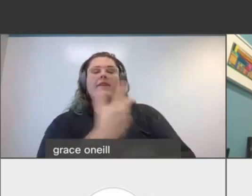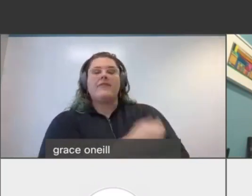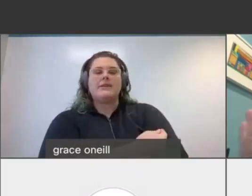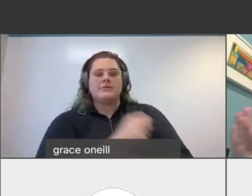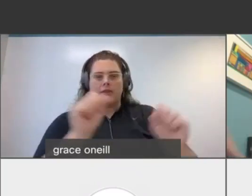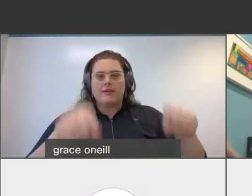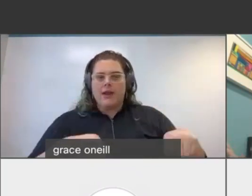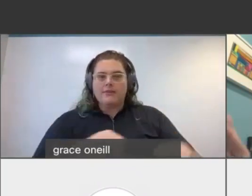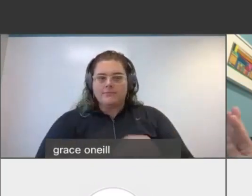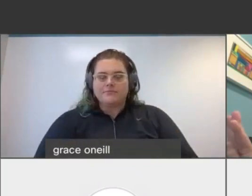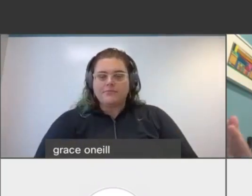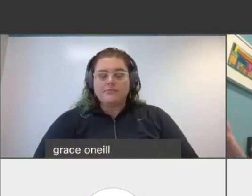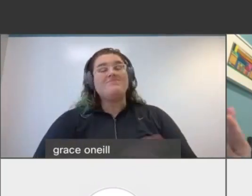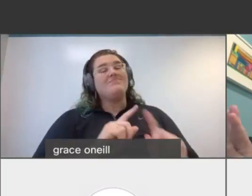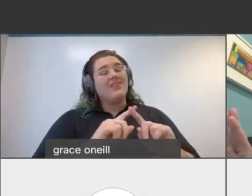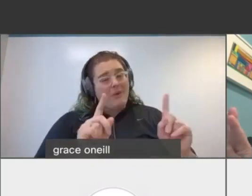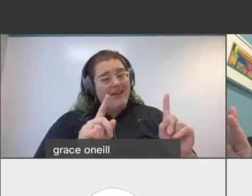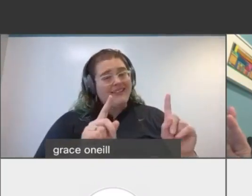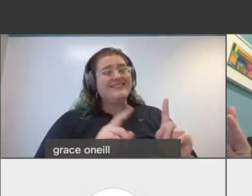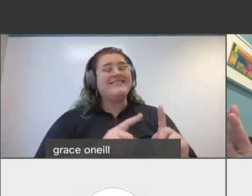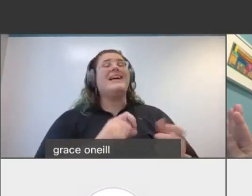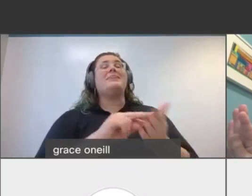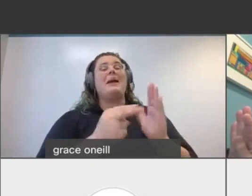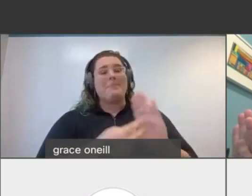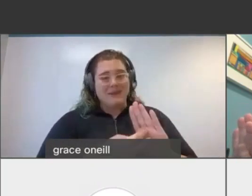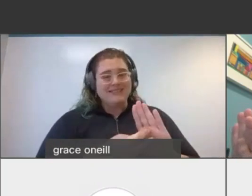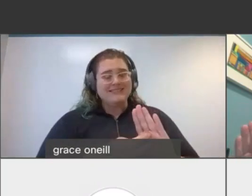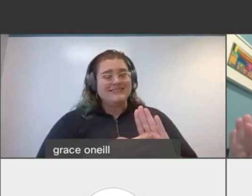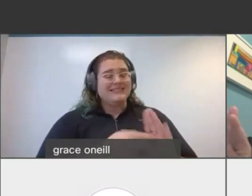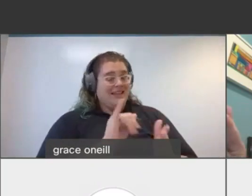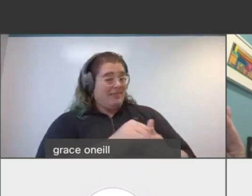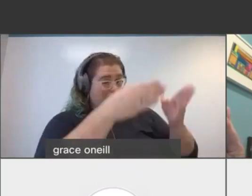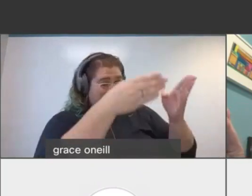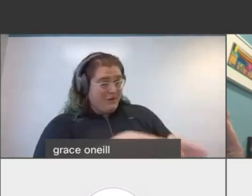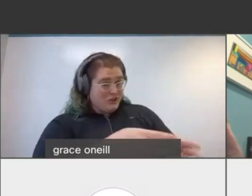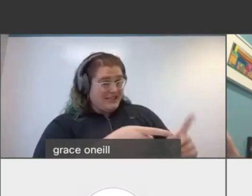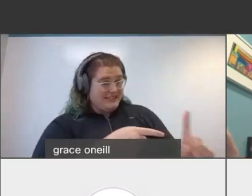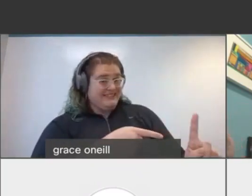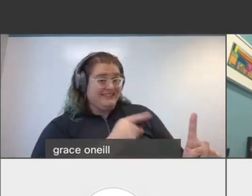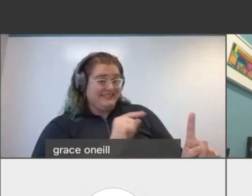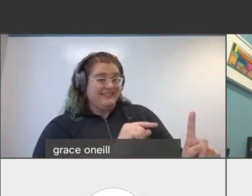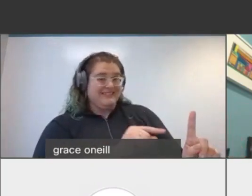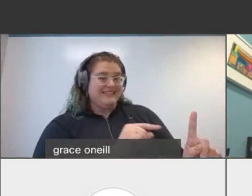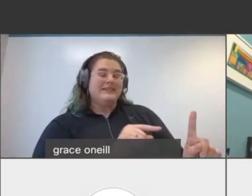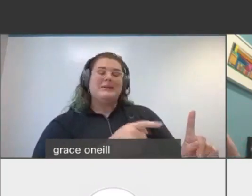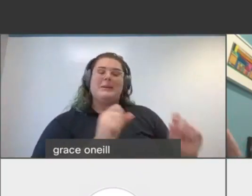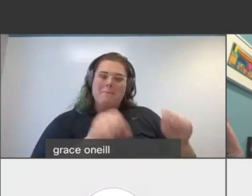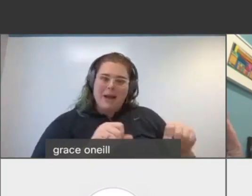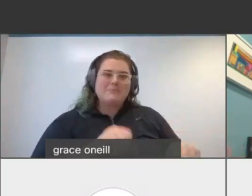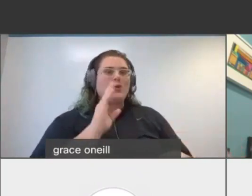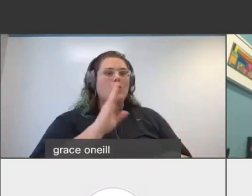However, that's going to push up against a person's, it's going to push up against potentially the